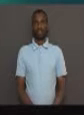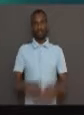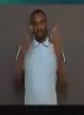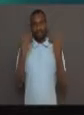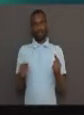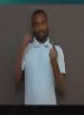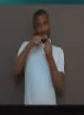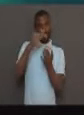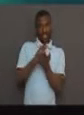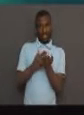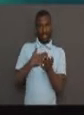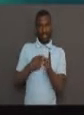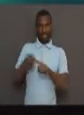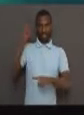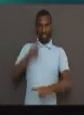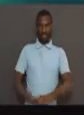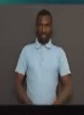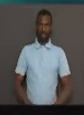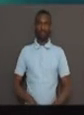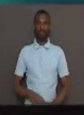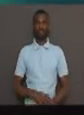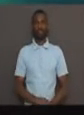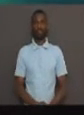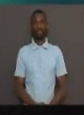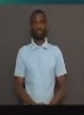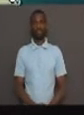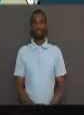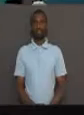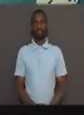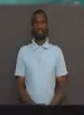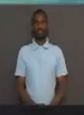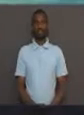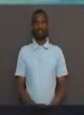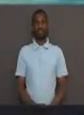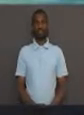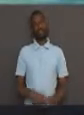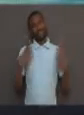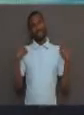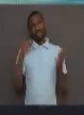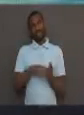Let's get back to our lesson.